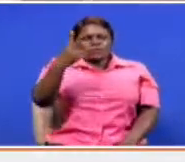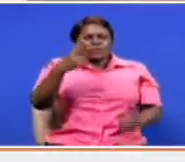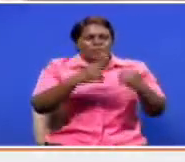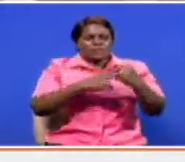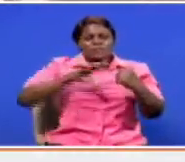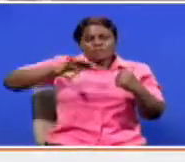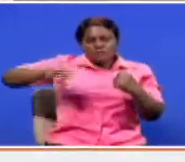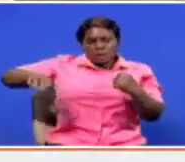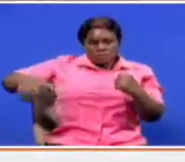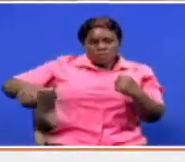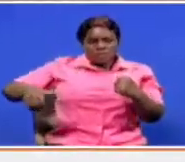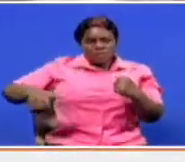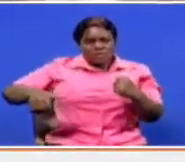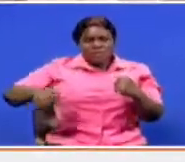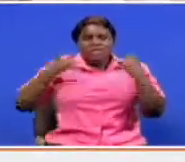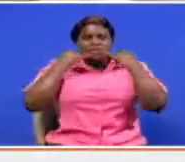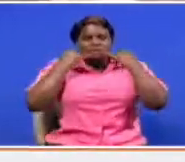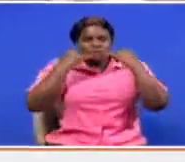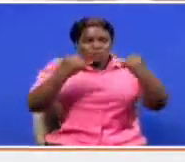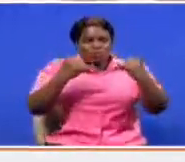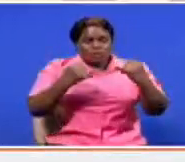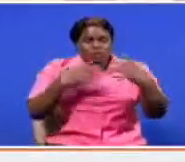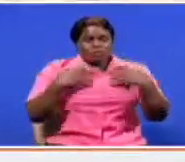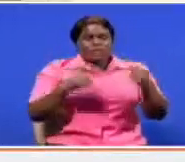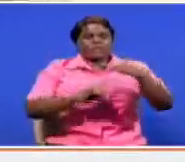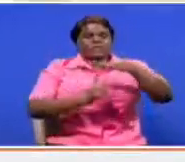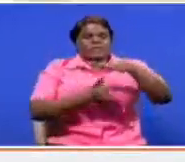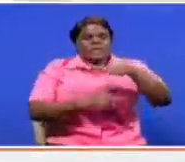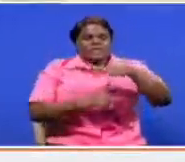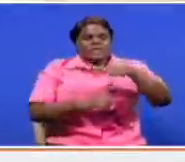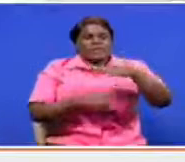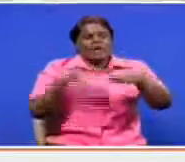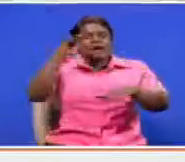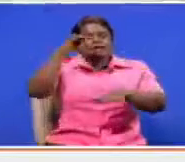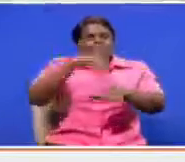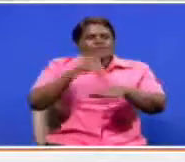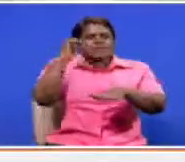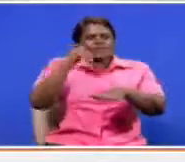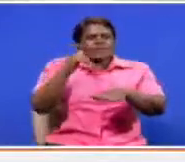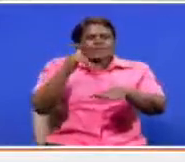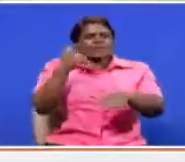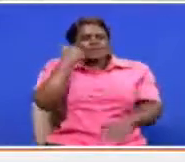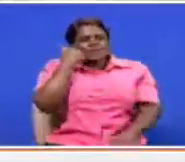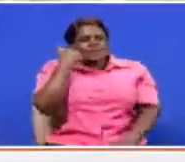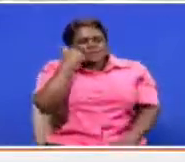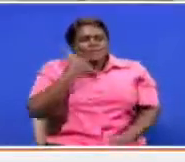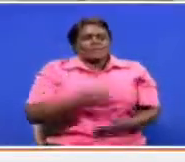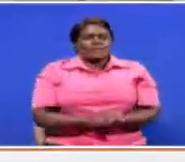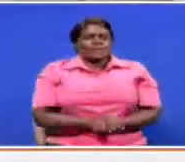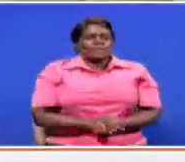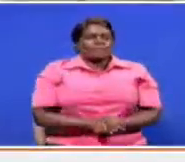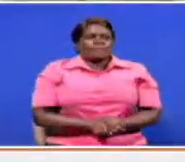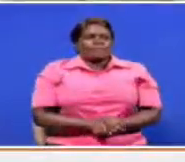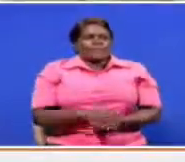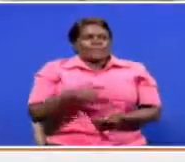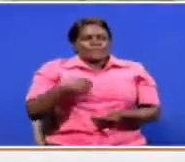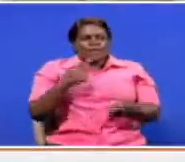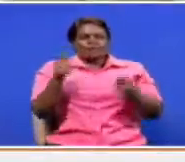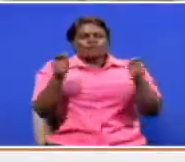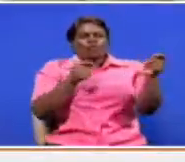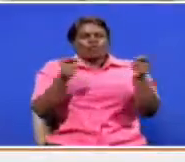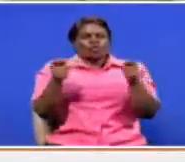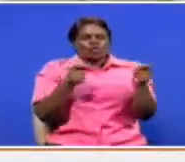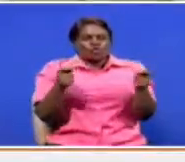26 counties, according to data by the Ministry of Health, have been hit by the highly infectious disease. We have been able to